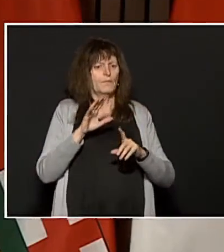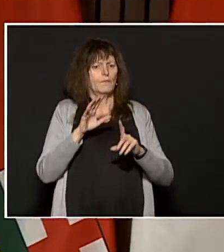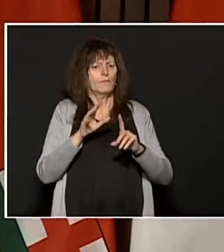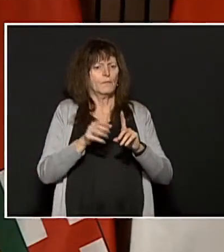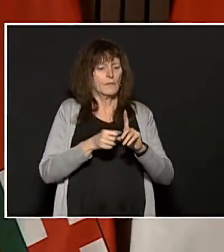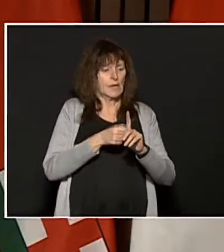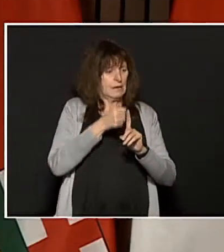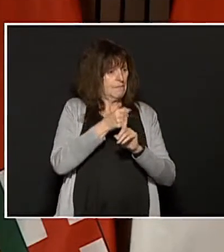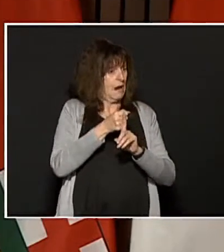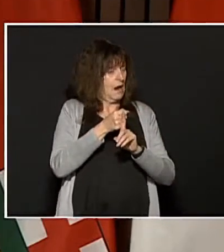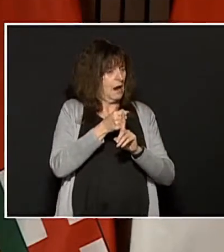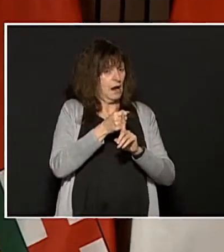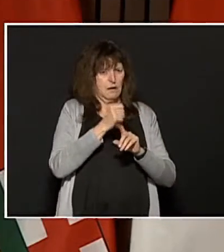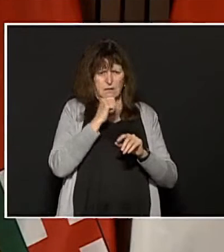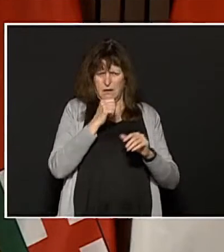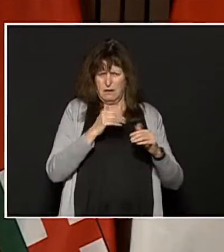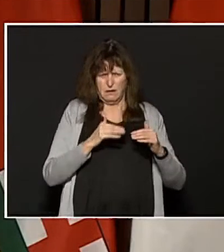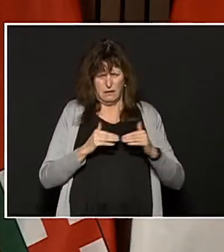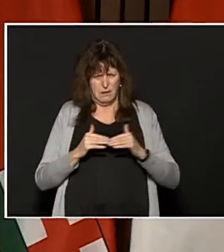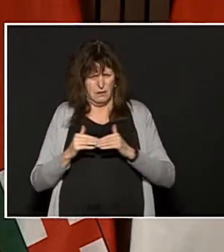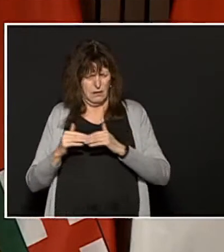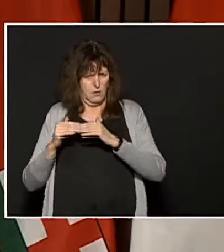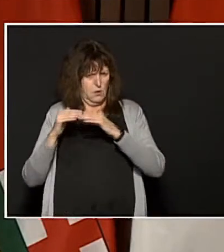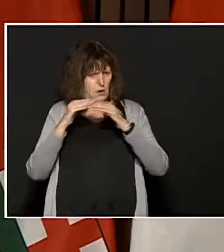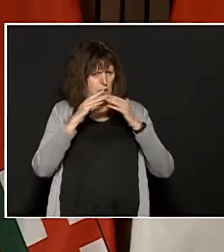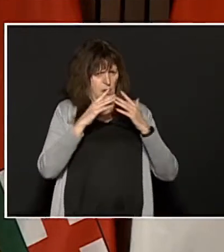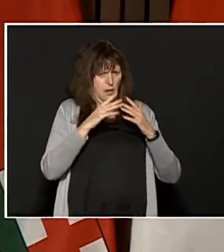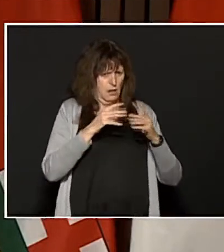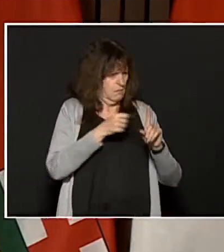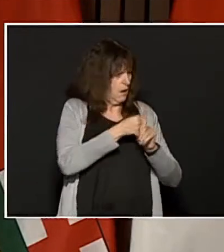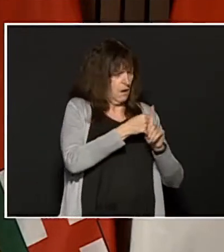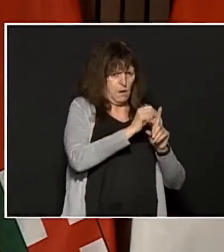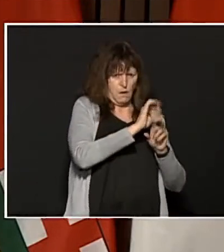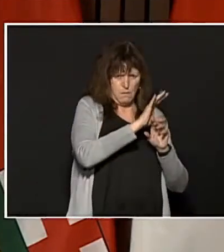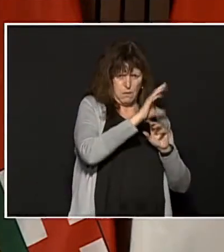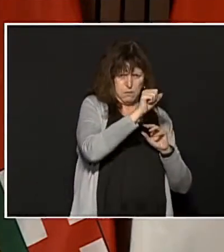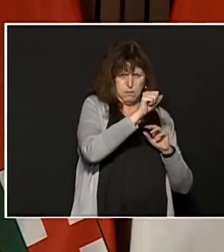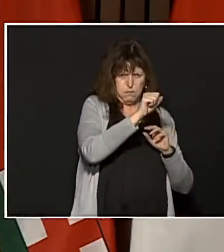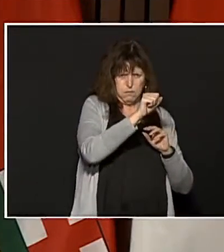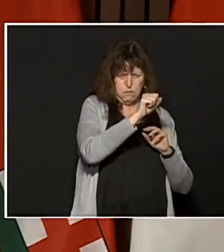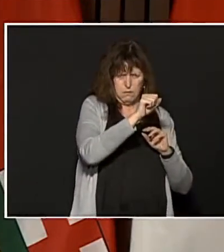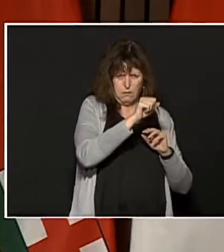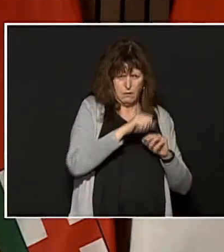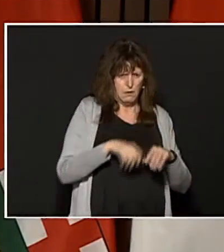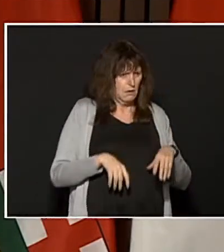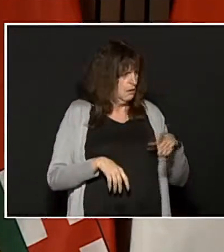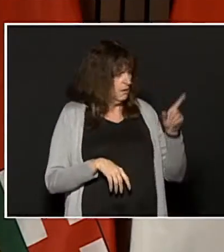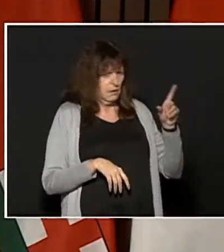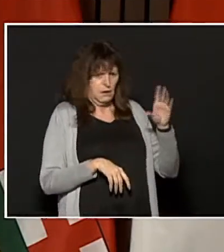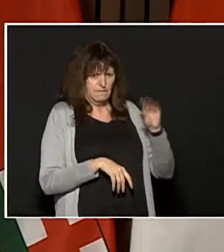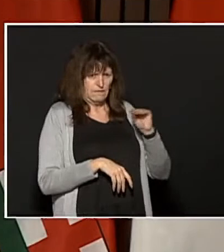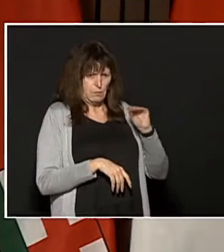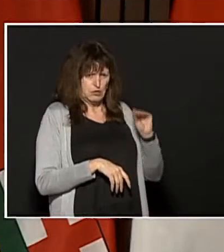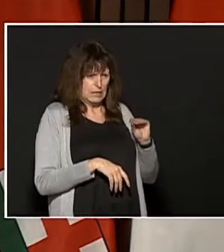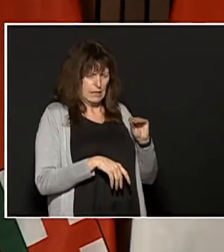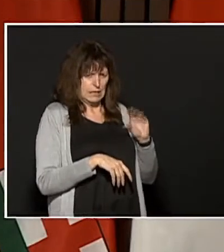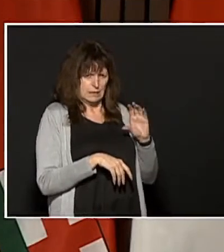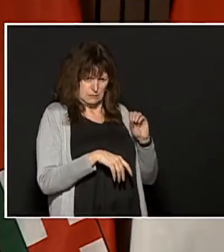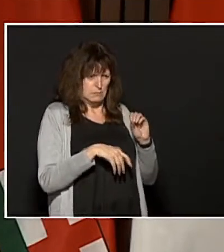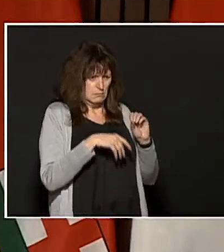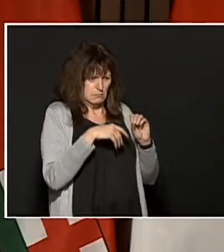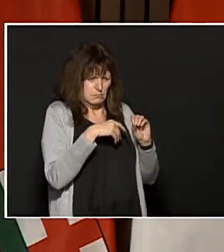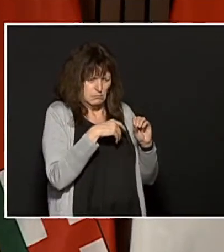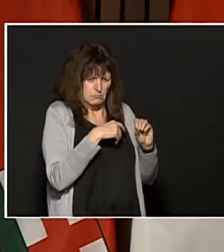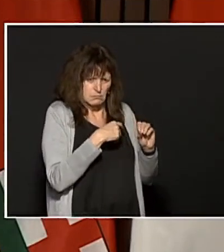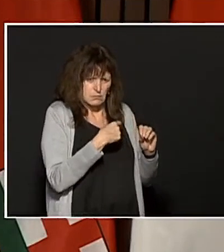Allocating 50% of the vaccines towards the highest risk communities is a good step. Doing that for as long as we can to make